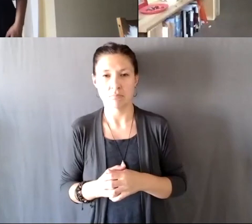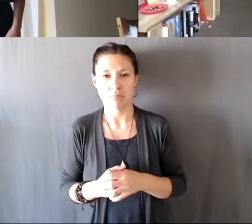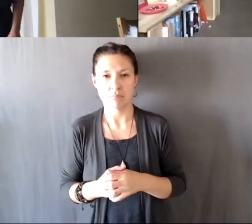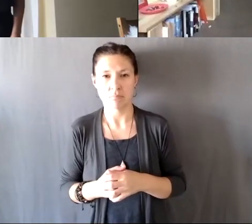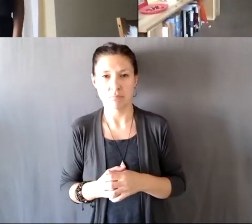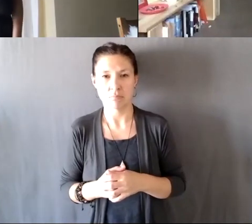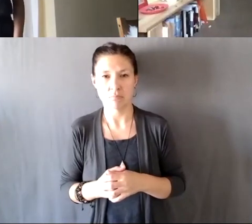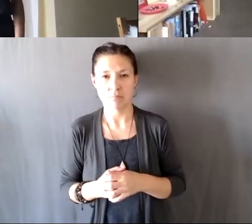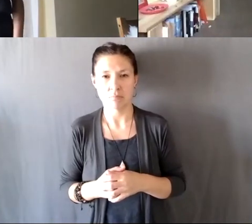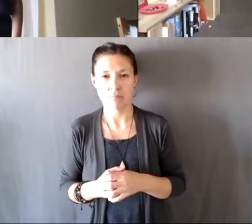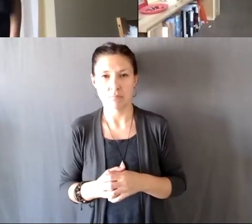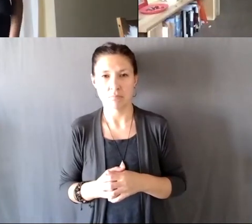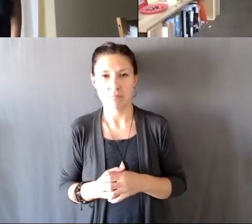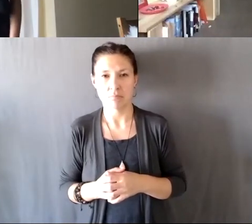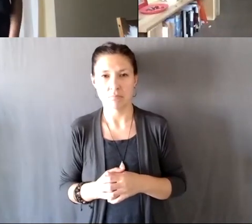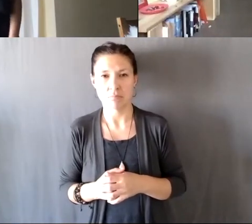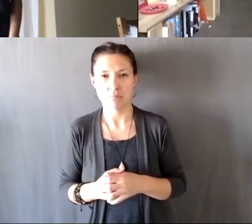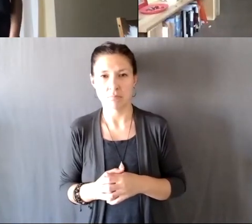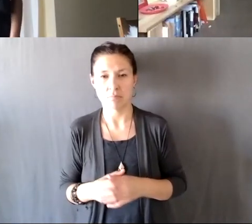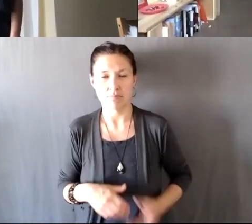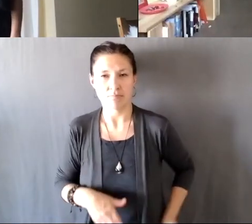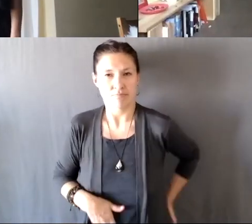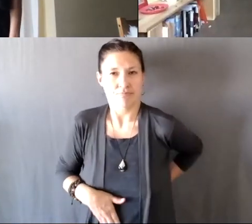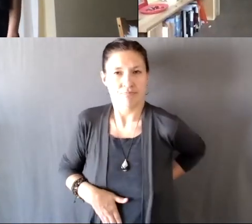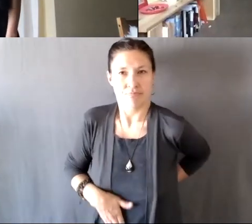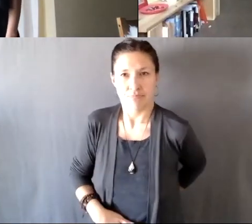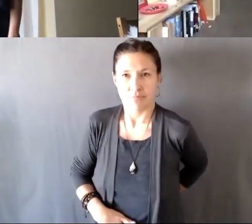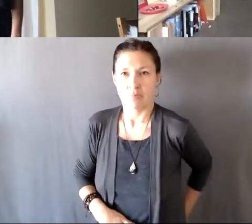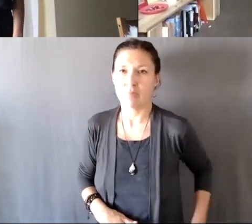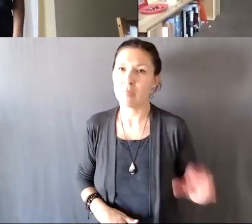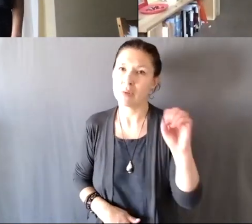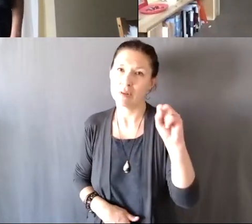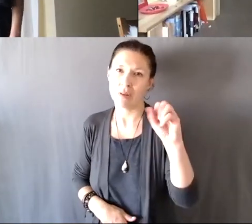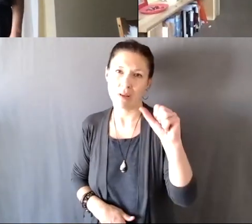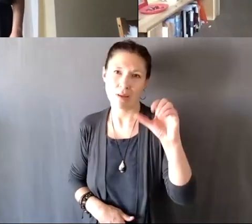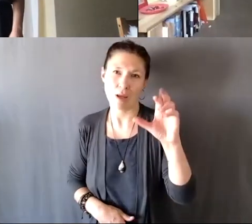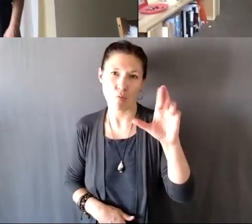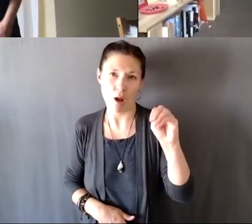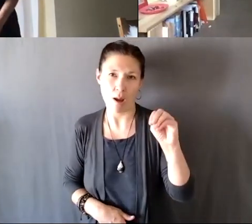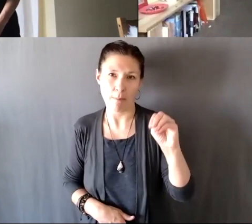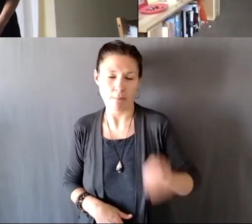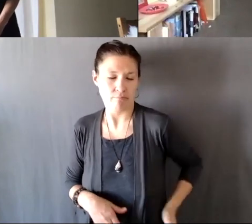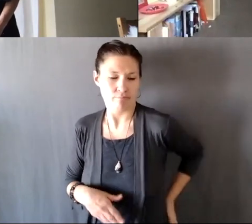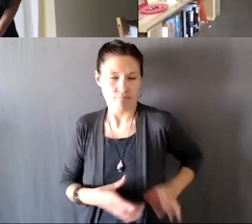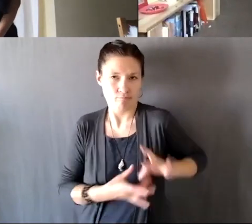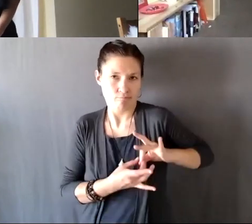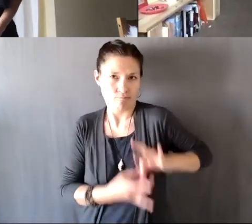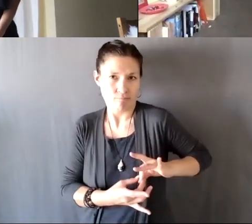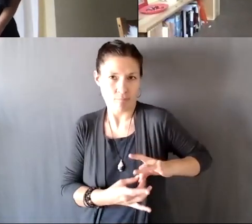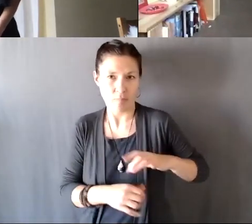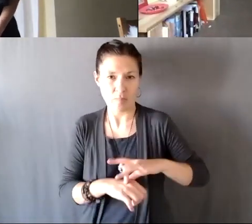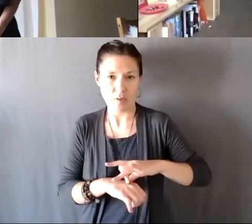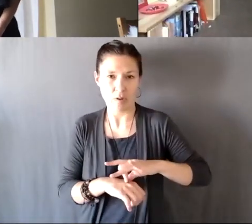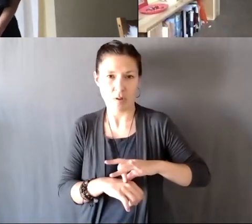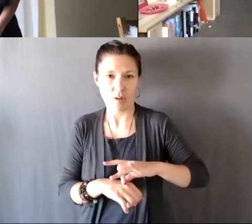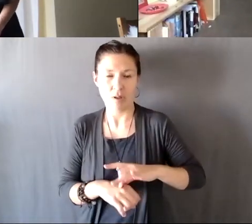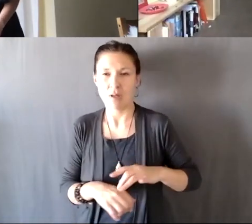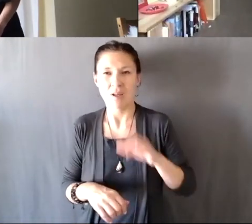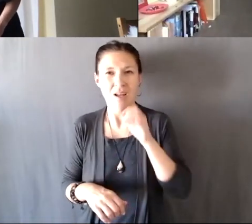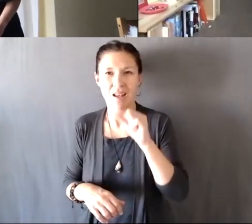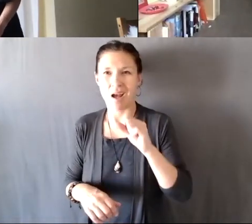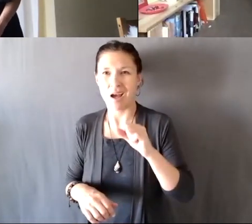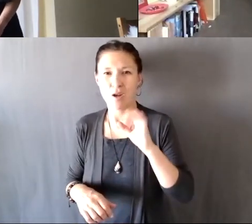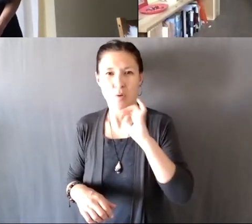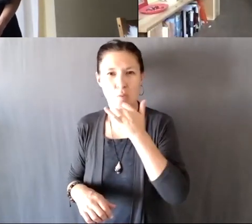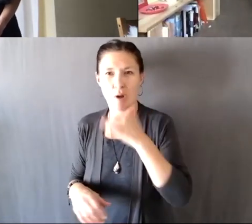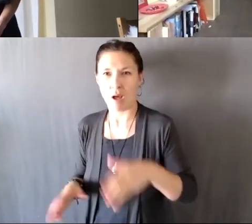Knees over the toes, sacrum rooted to the earth. So what's important in this stance is that the butt doesn't come out